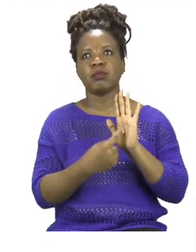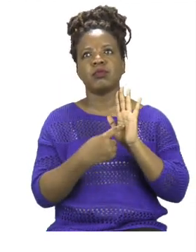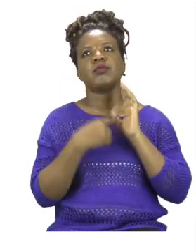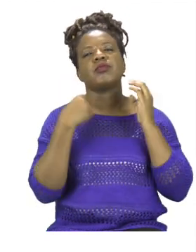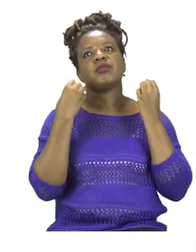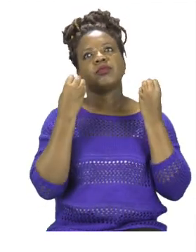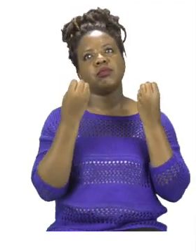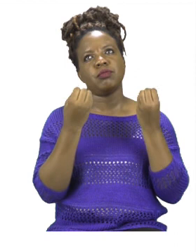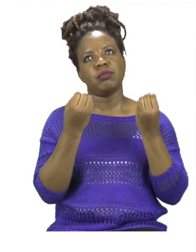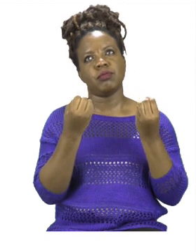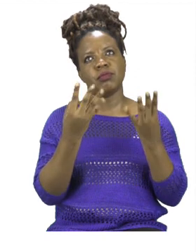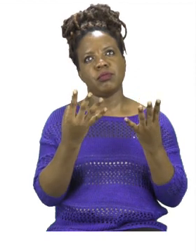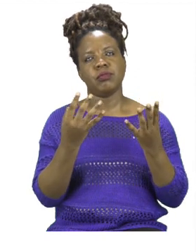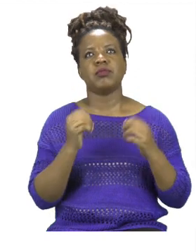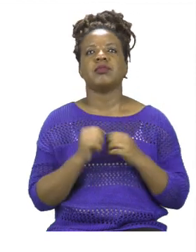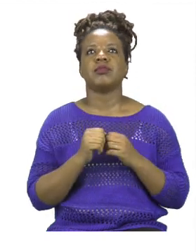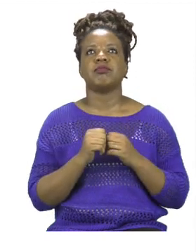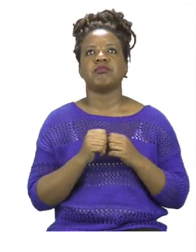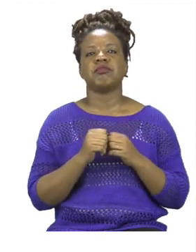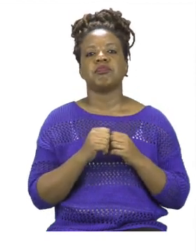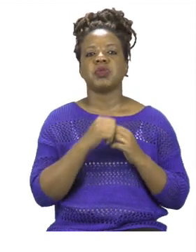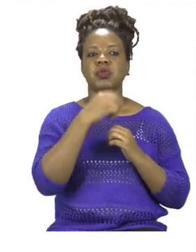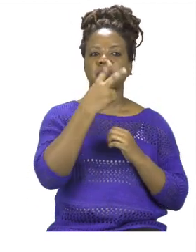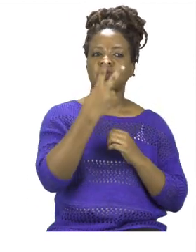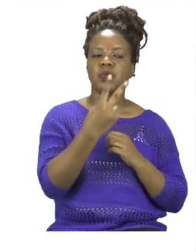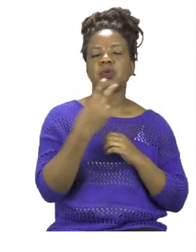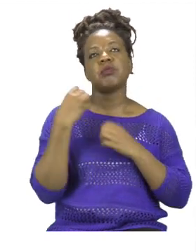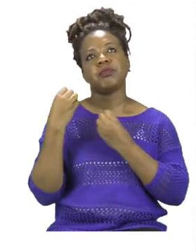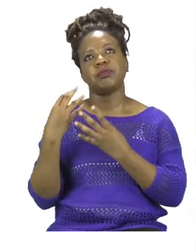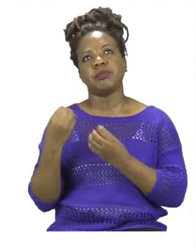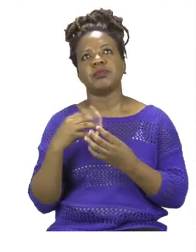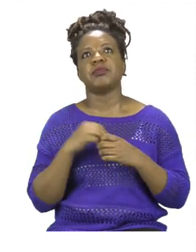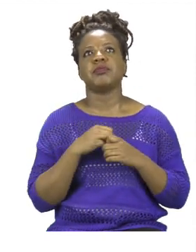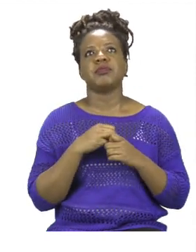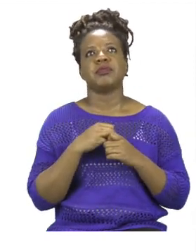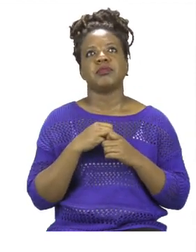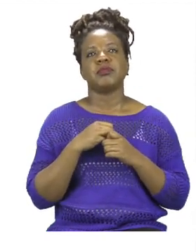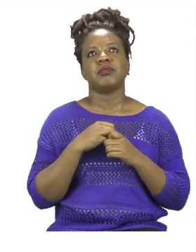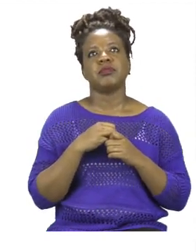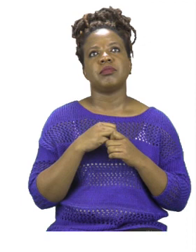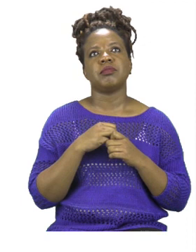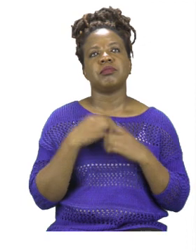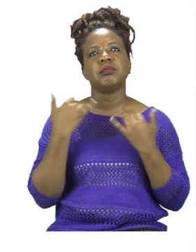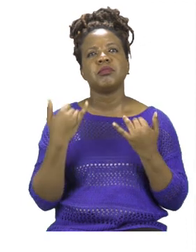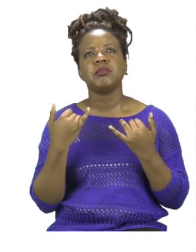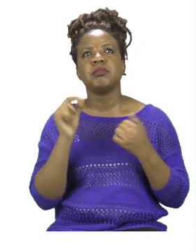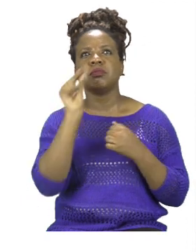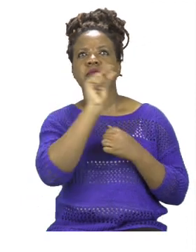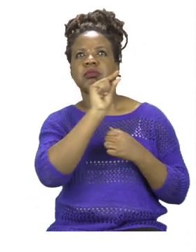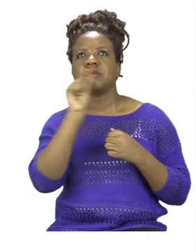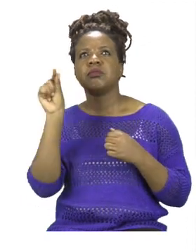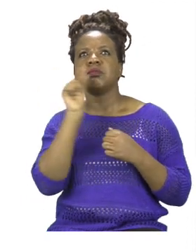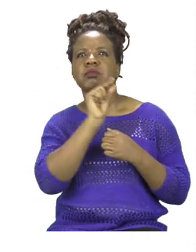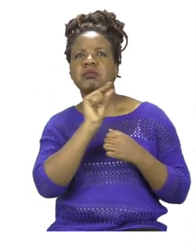to two or many. So, it is our job to complete the sentences by changing the